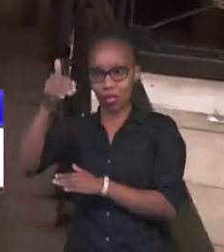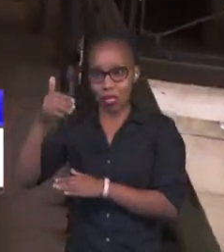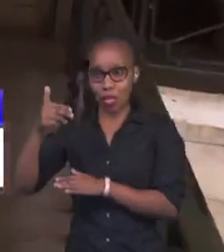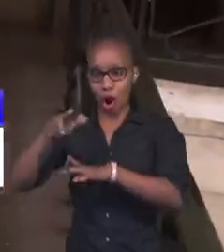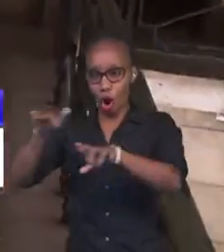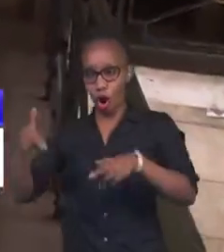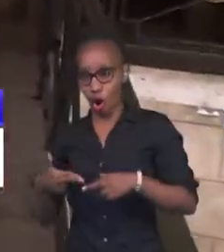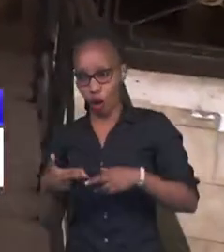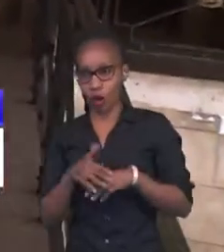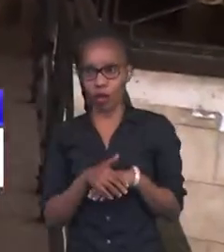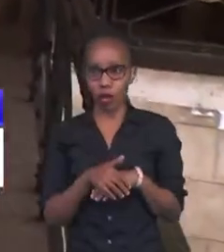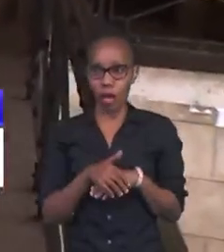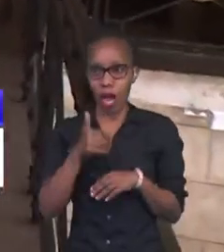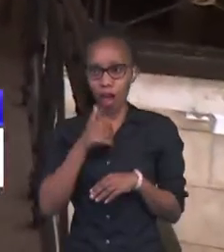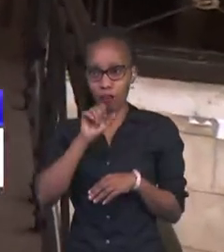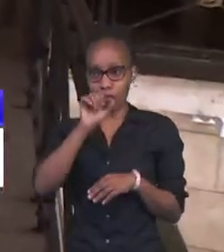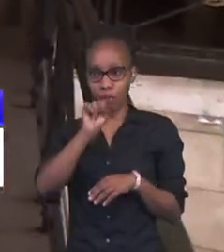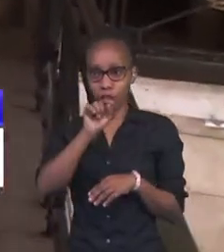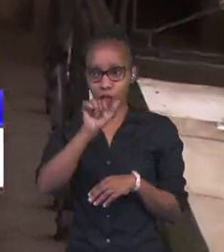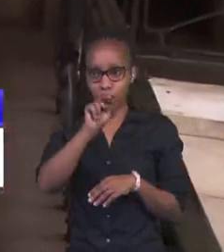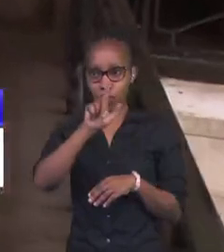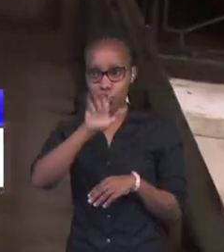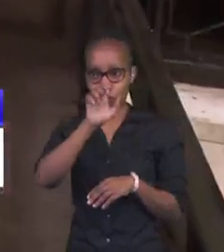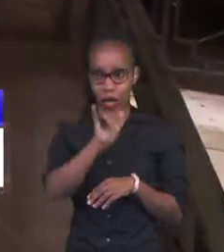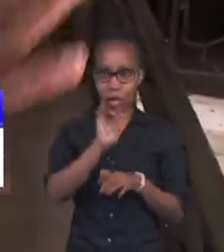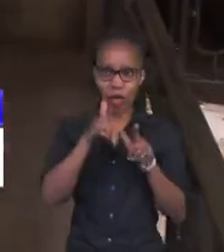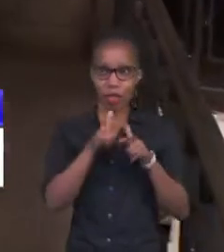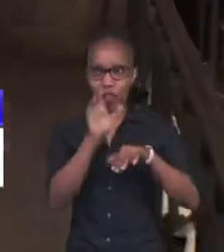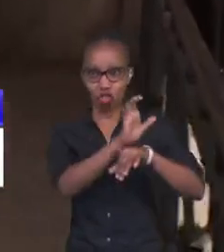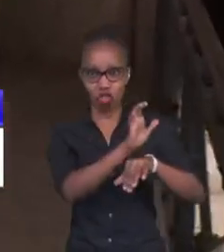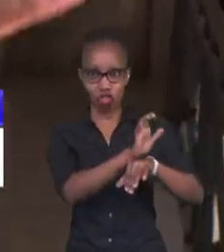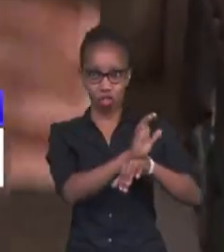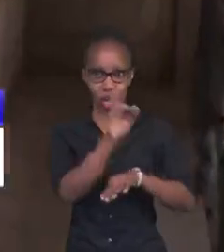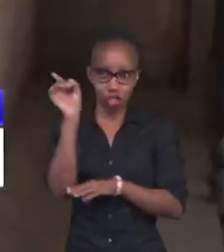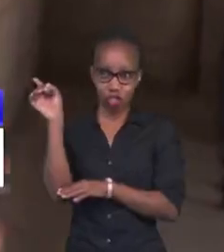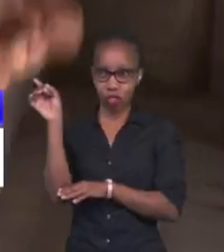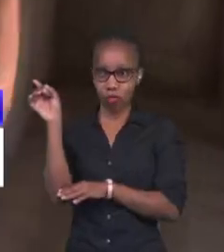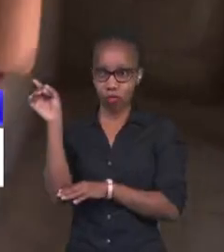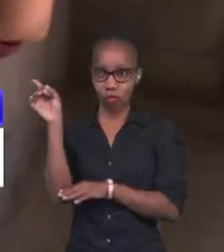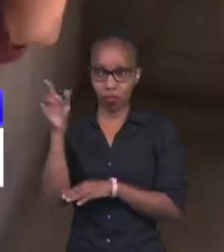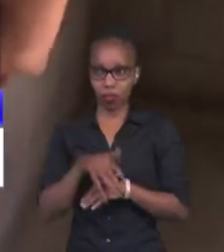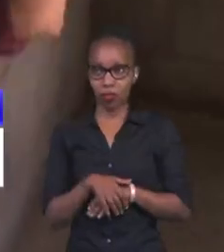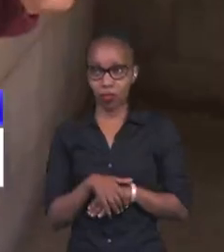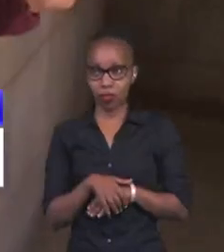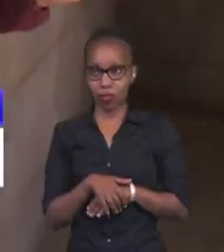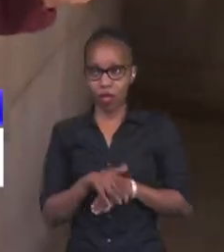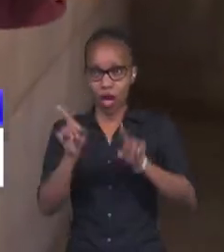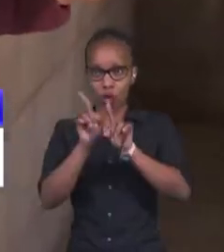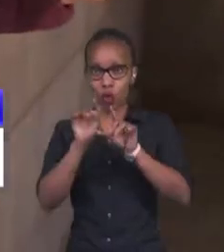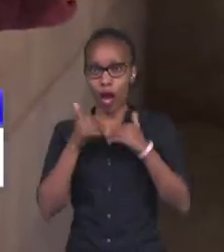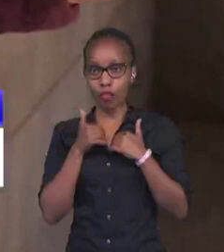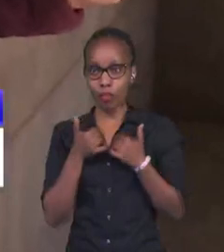machine. You're going to have your tea at the Stanley. Mm-hmm. And then you'll have your church. And the church on the fire. All Saints. Oh. And there's even one